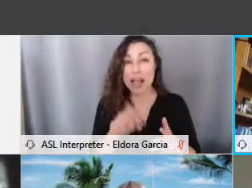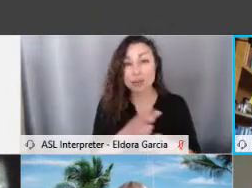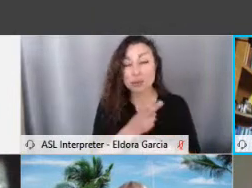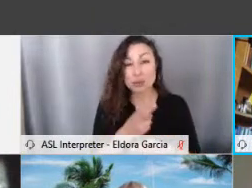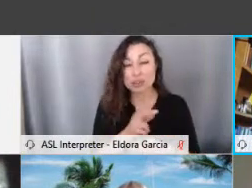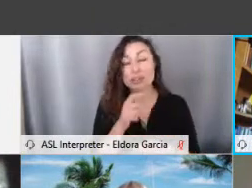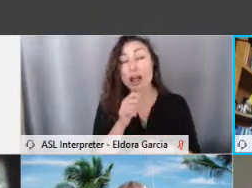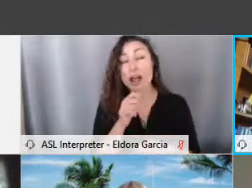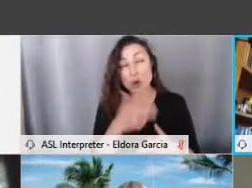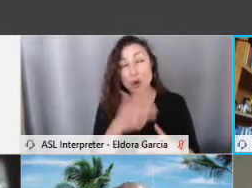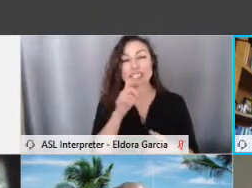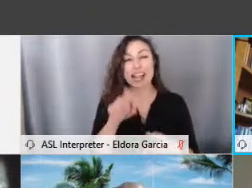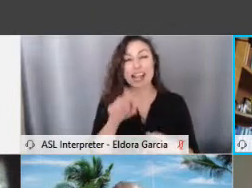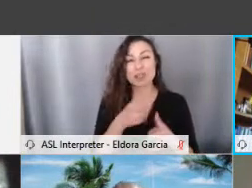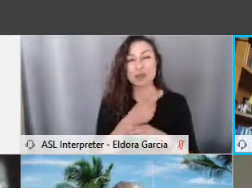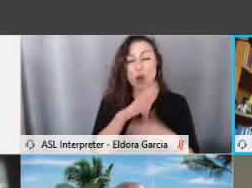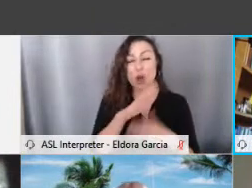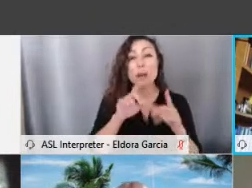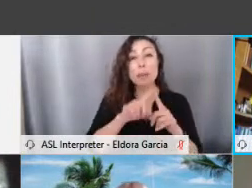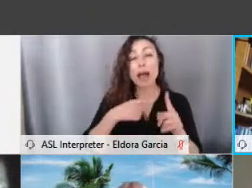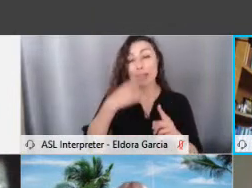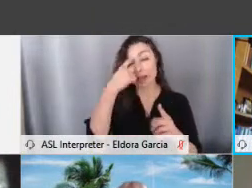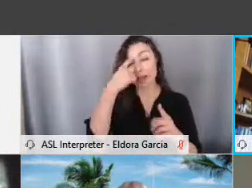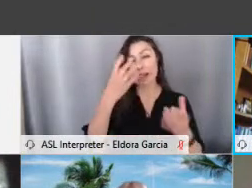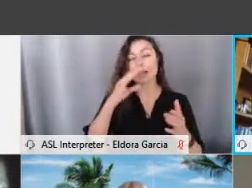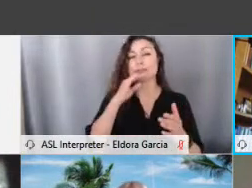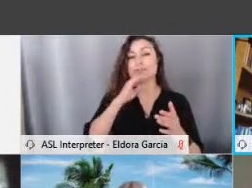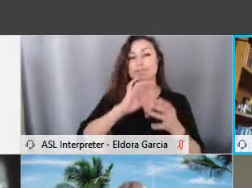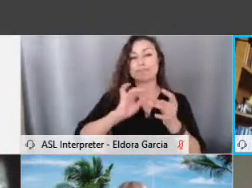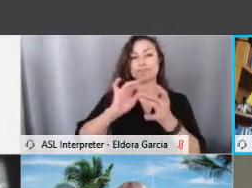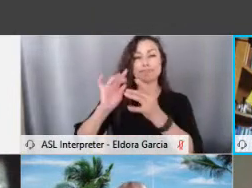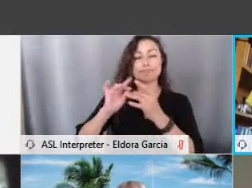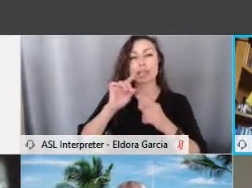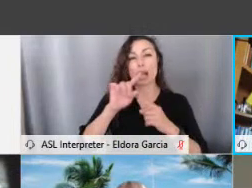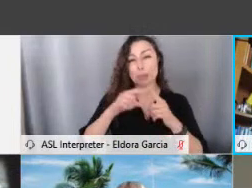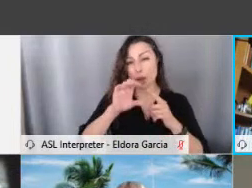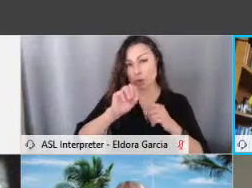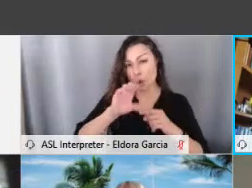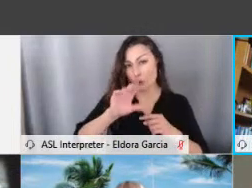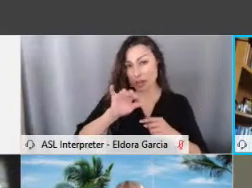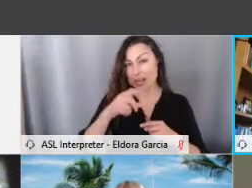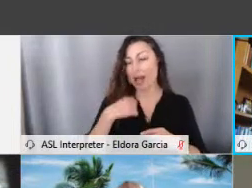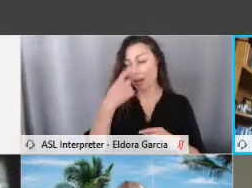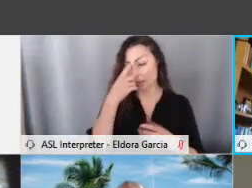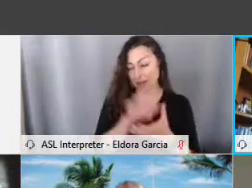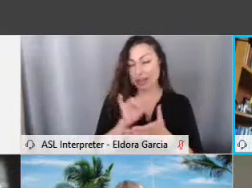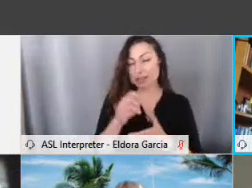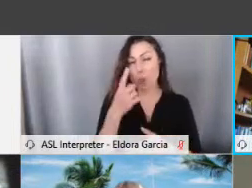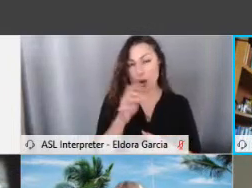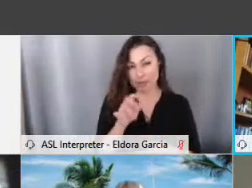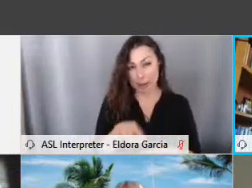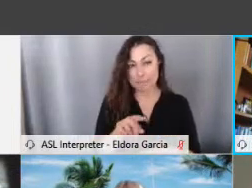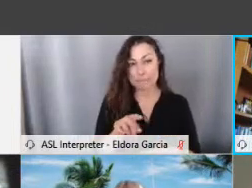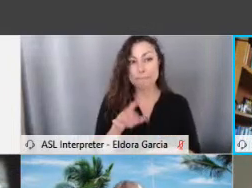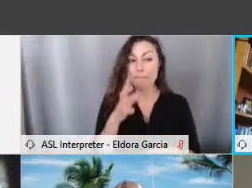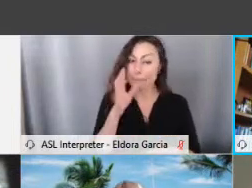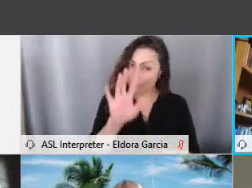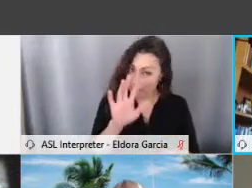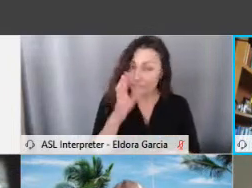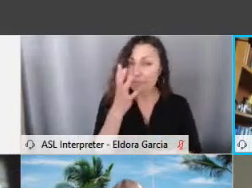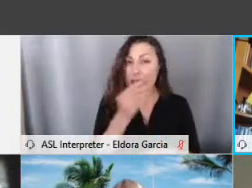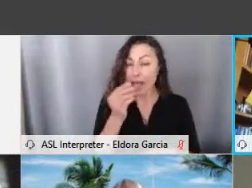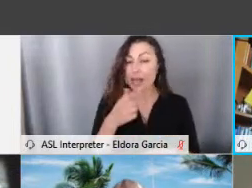I think there are a lot of myths about COVID, and I believe that's one of them. Okay. And